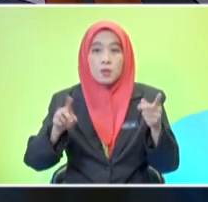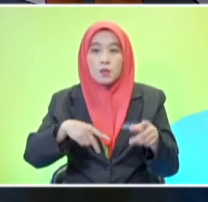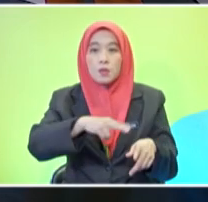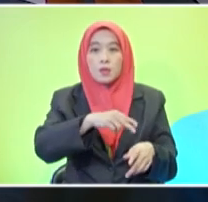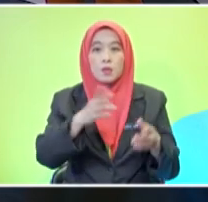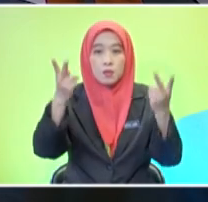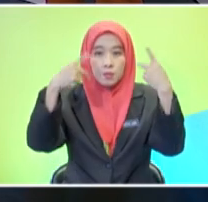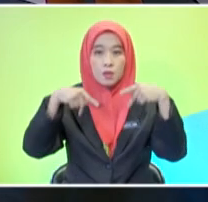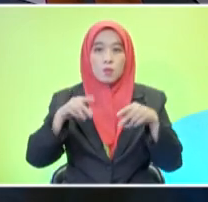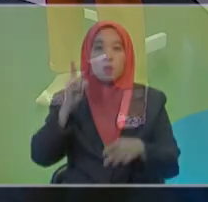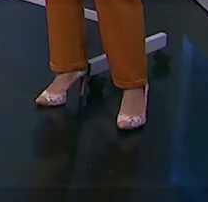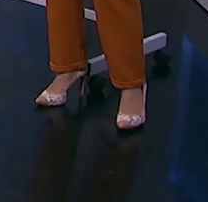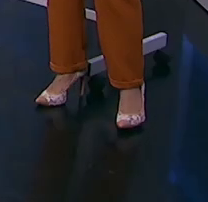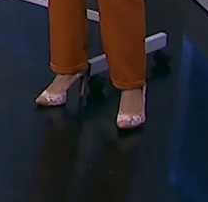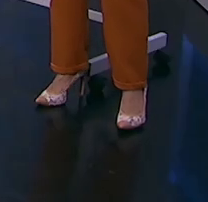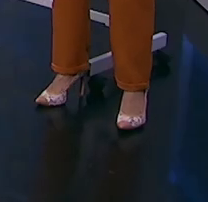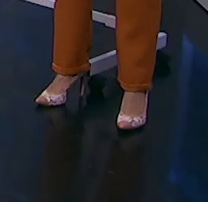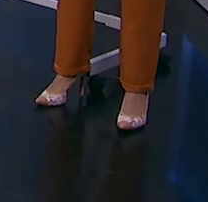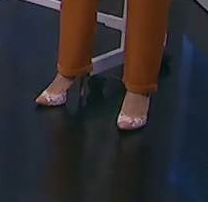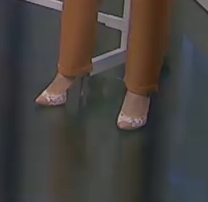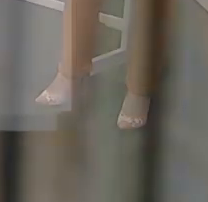on DidikTV KPM. Okay.